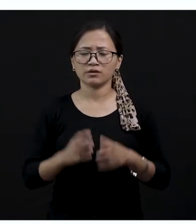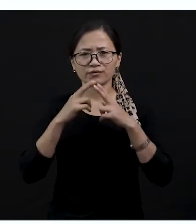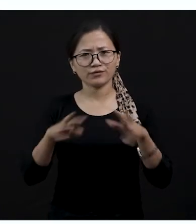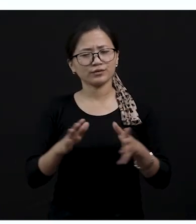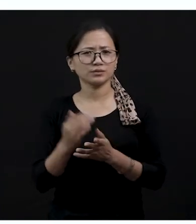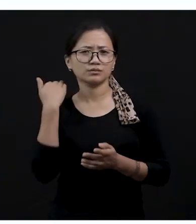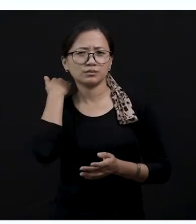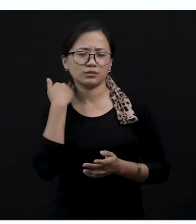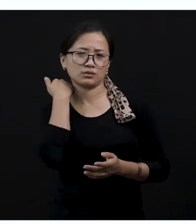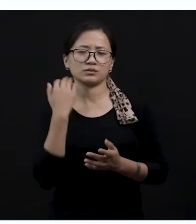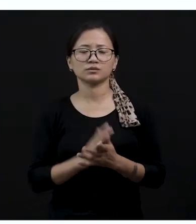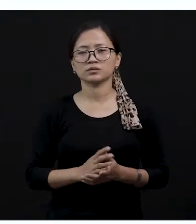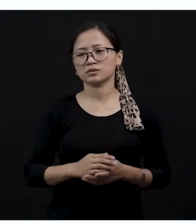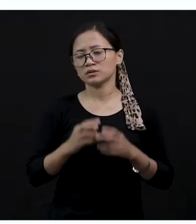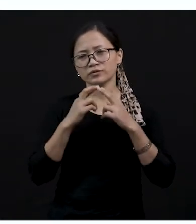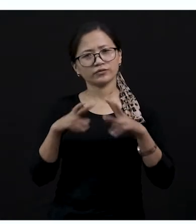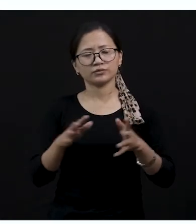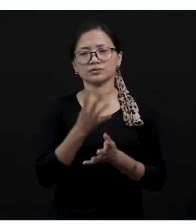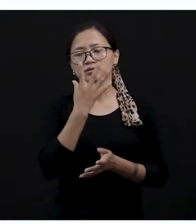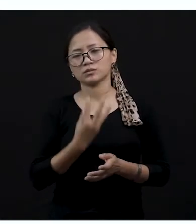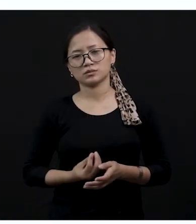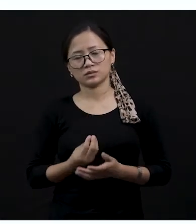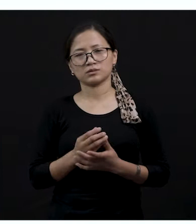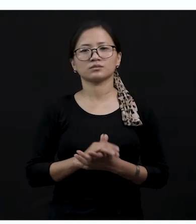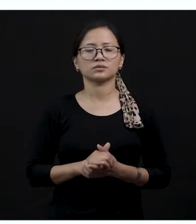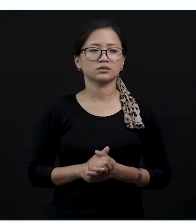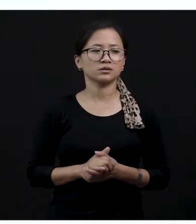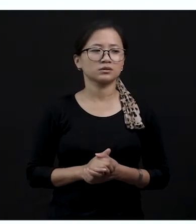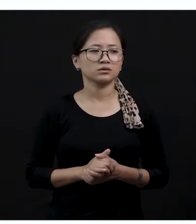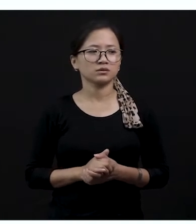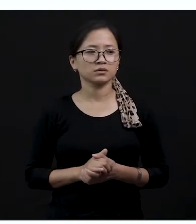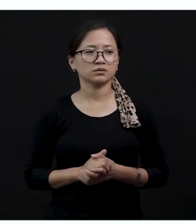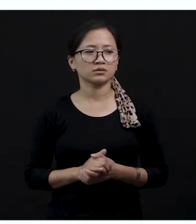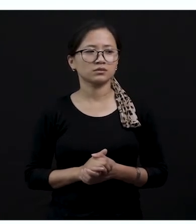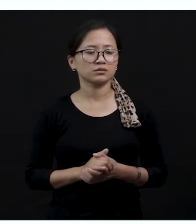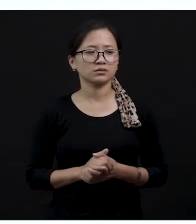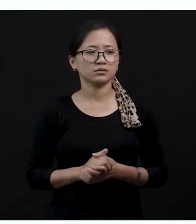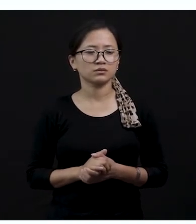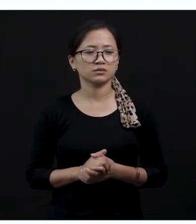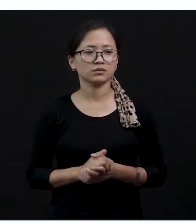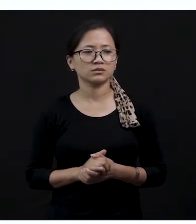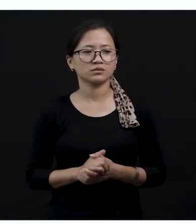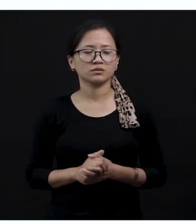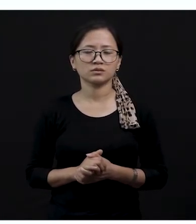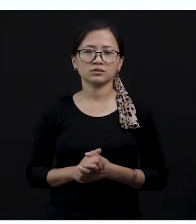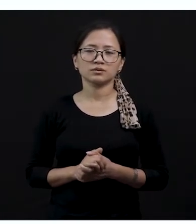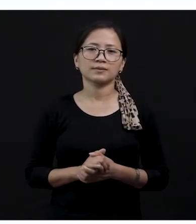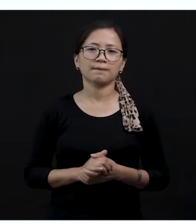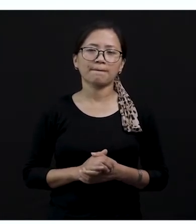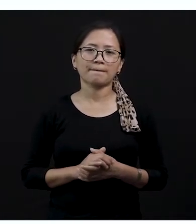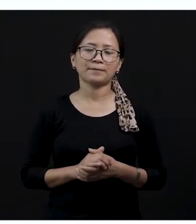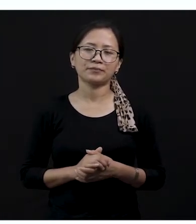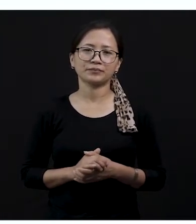very boring day, so they were very sad, right? We all will be very unhappy if our day was, if we have a bad day, right? That is